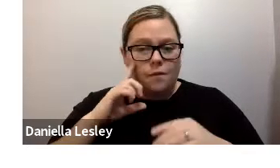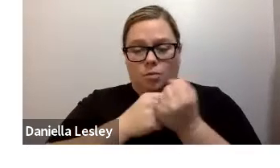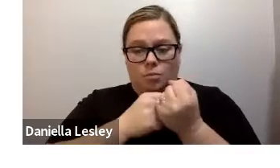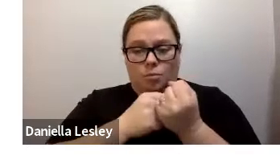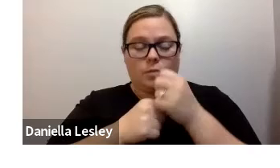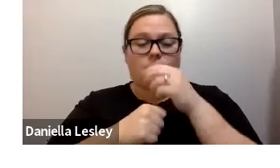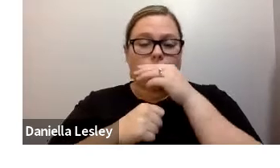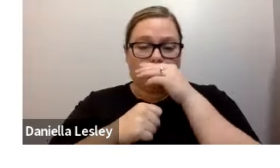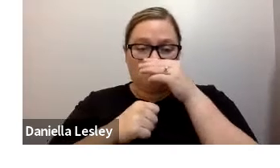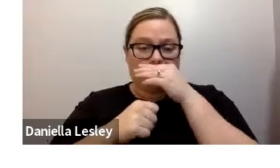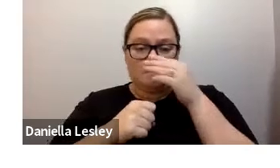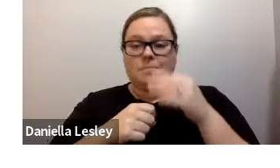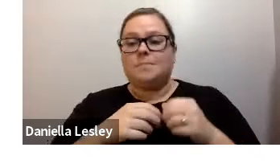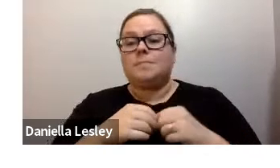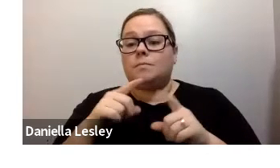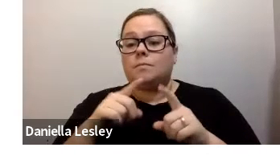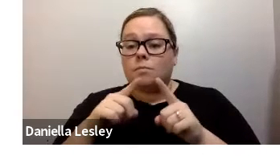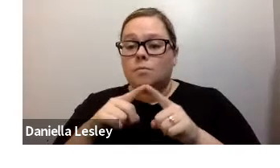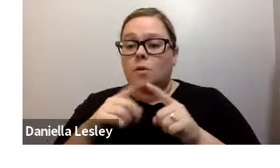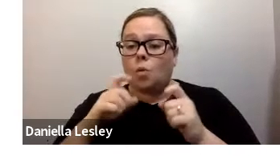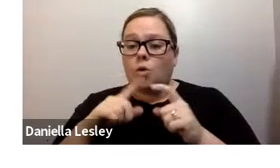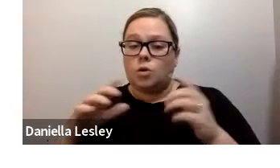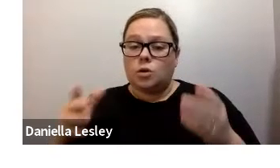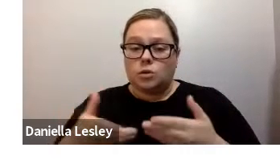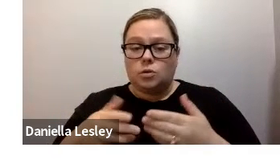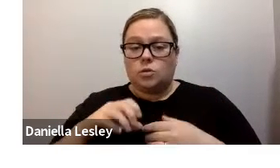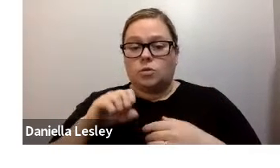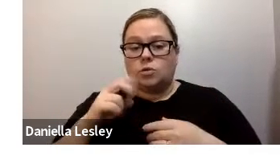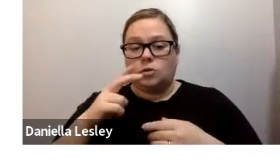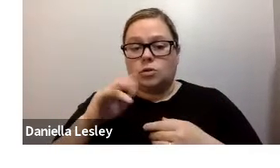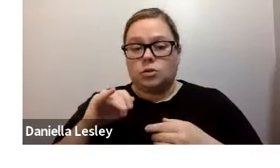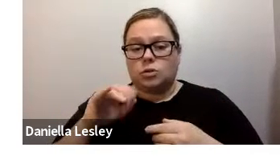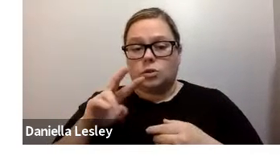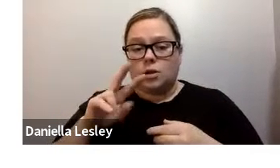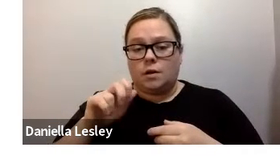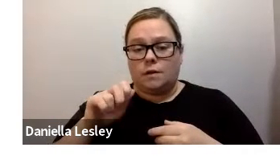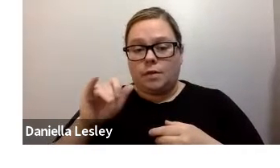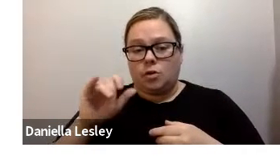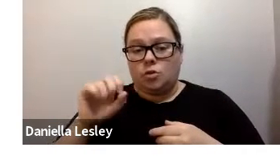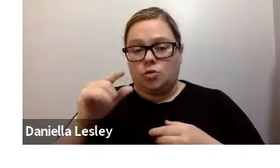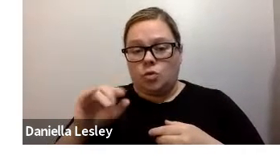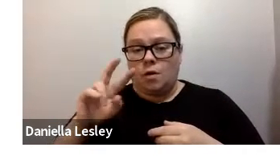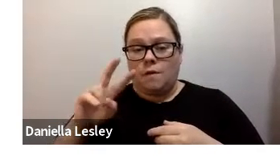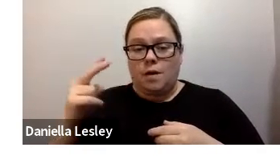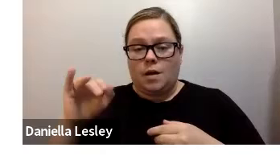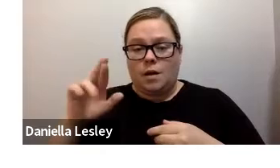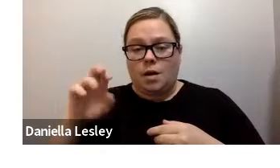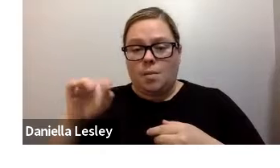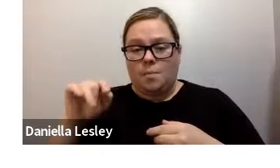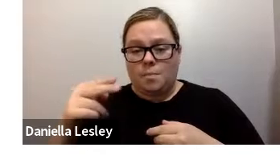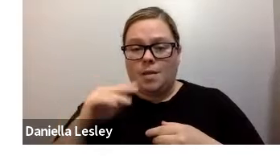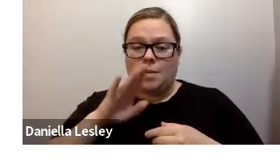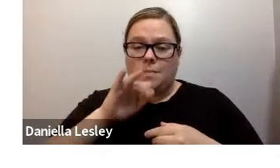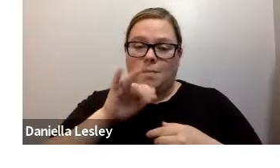earlier. And I would also like to introduce Dr. Shivyogi Hiremath and Dr. Byron Lai. I'm not going to give